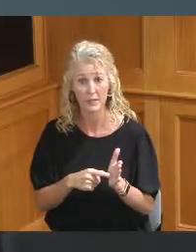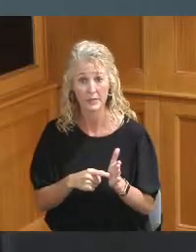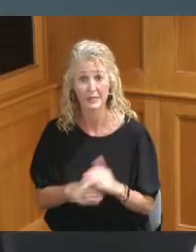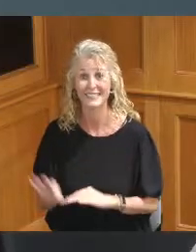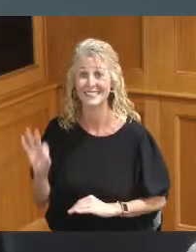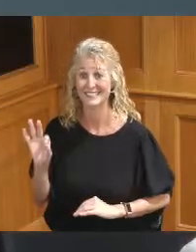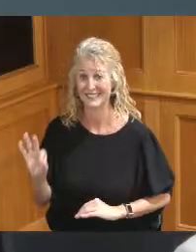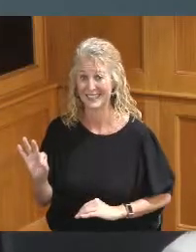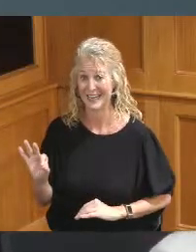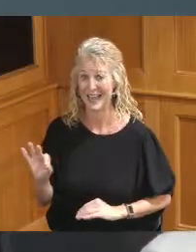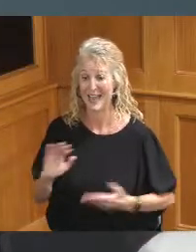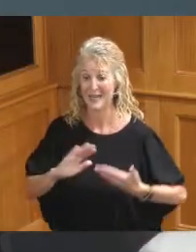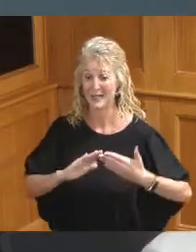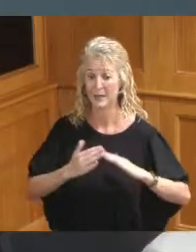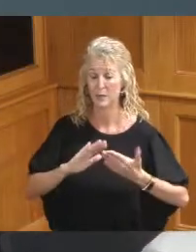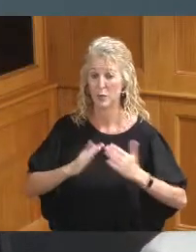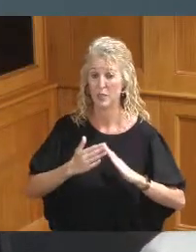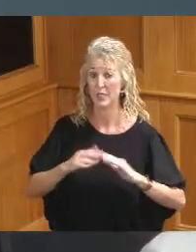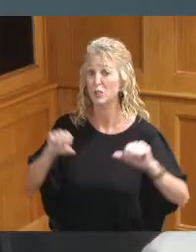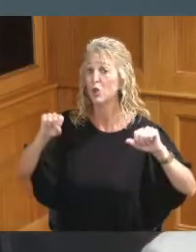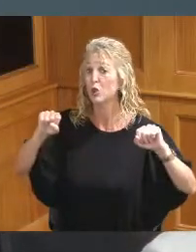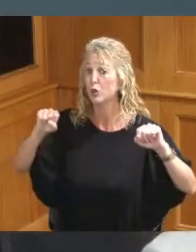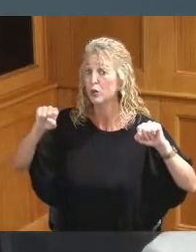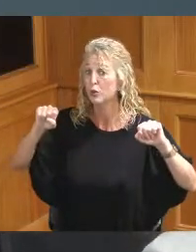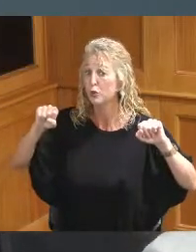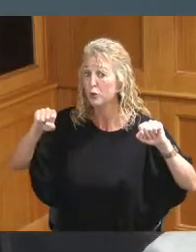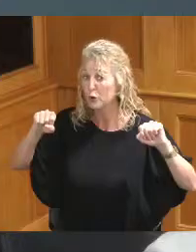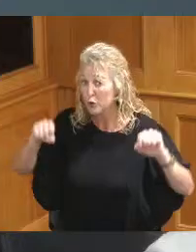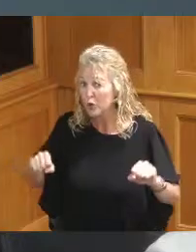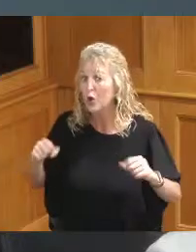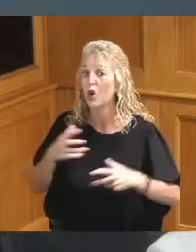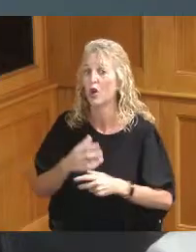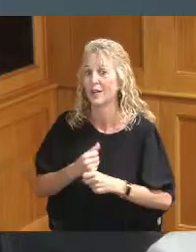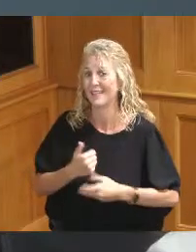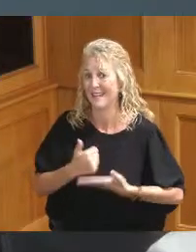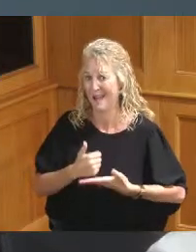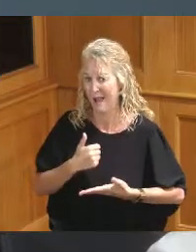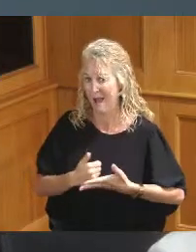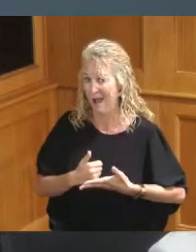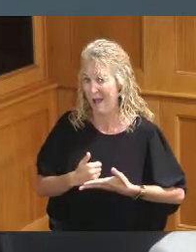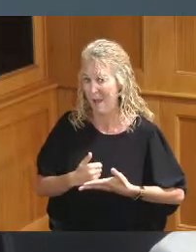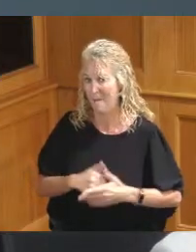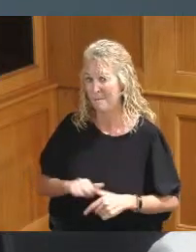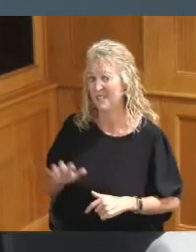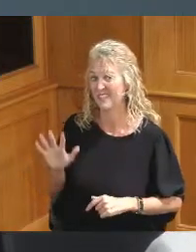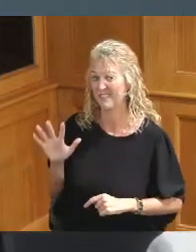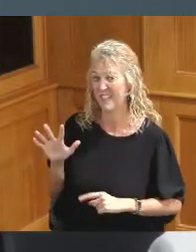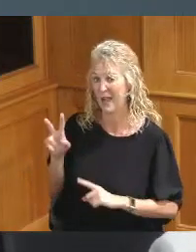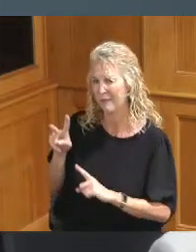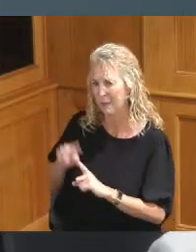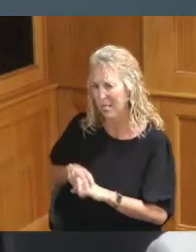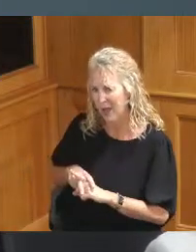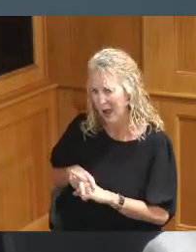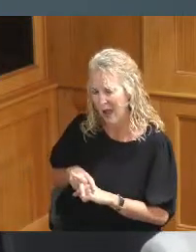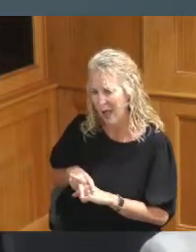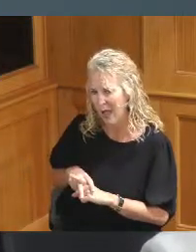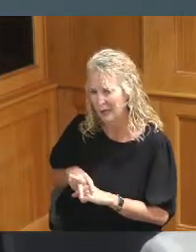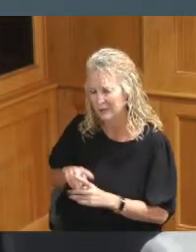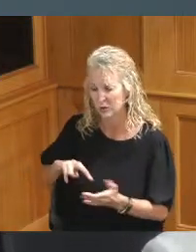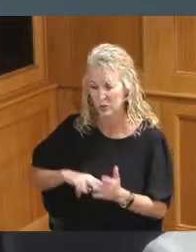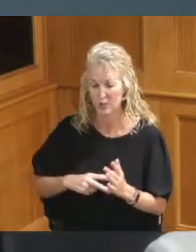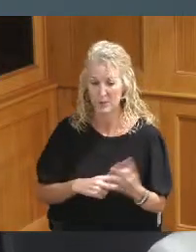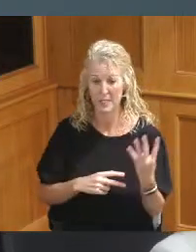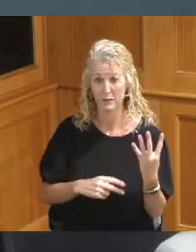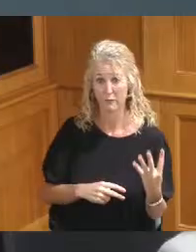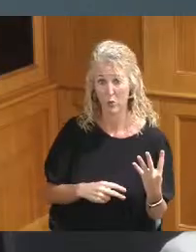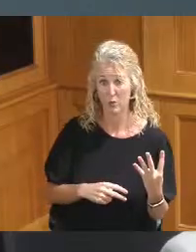nine communities that were eligible to be receiving funding. Only 5 submitted, which means there